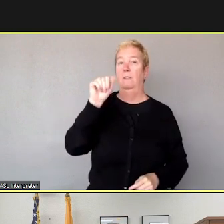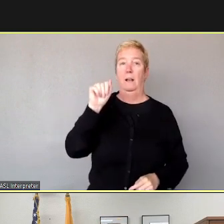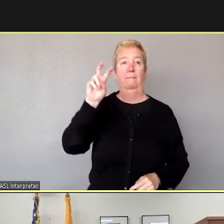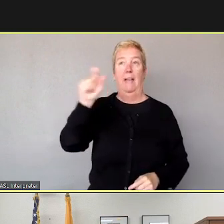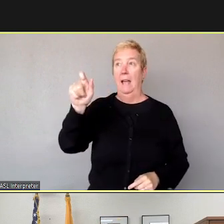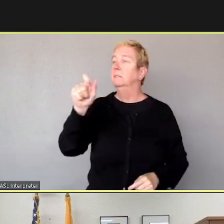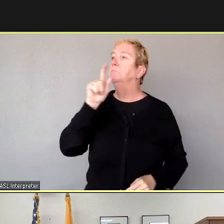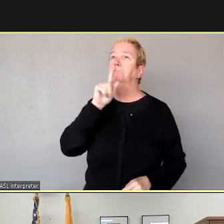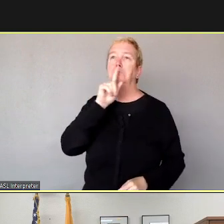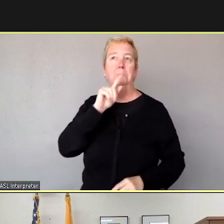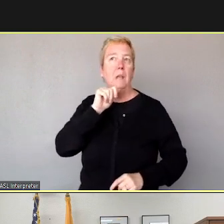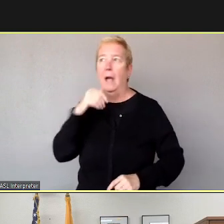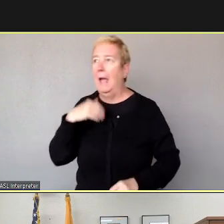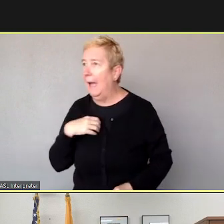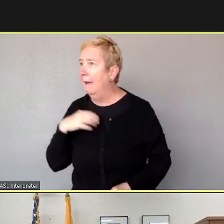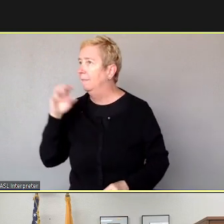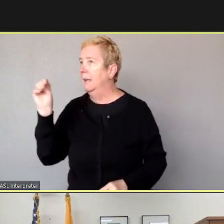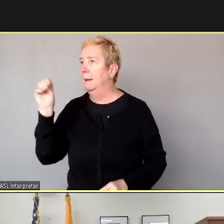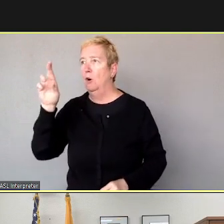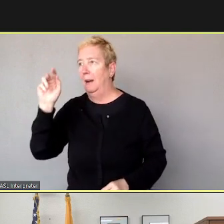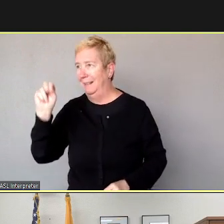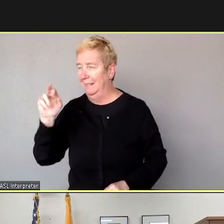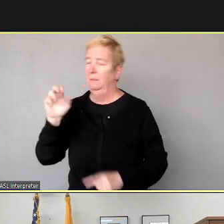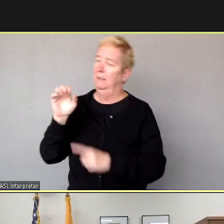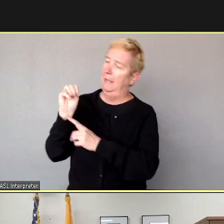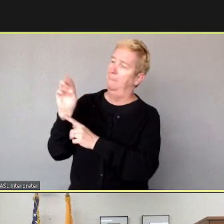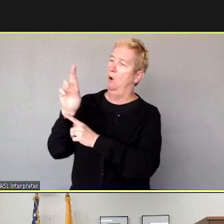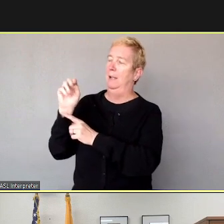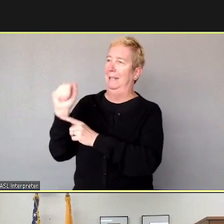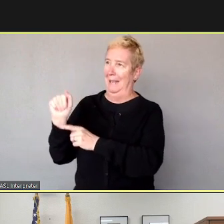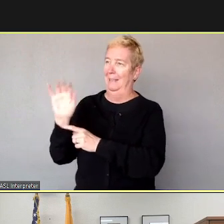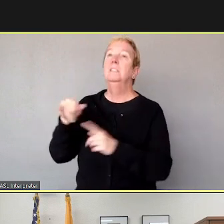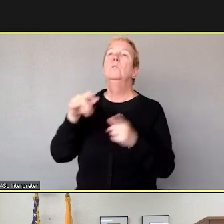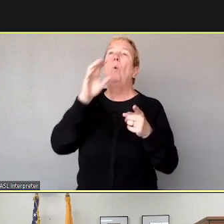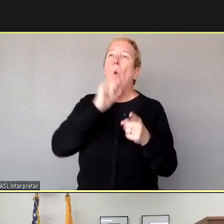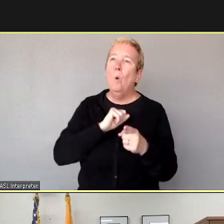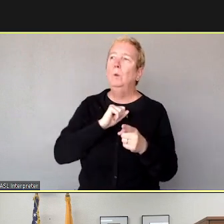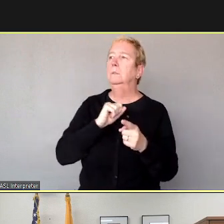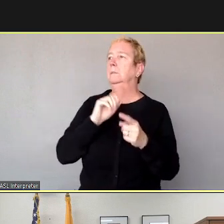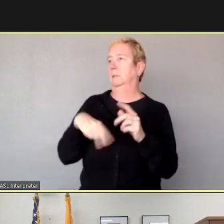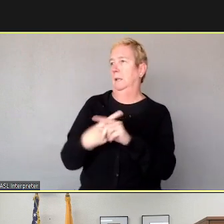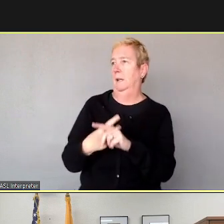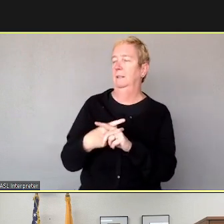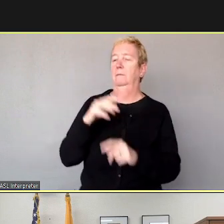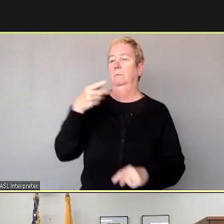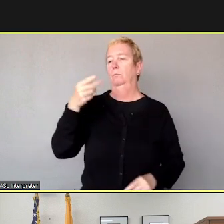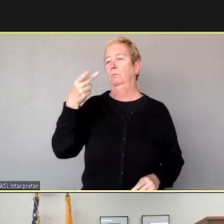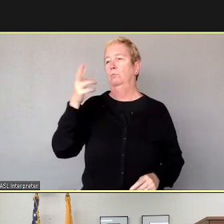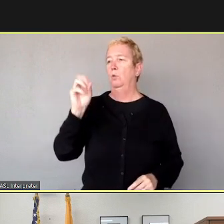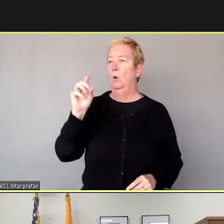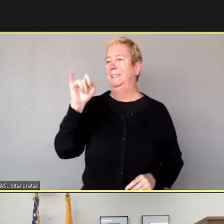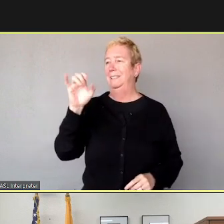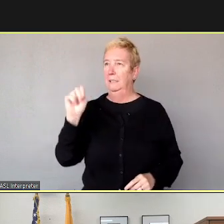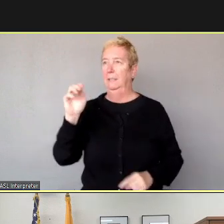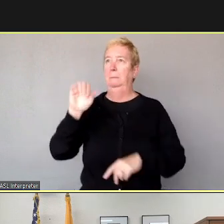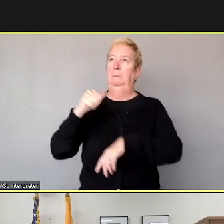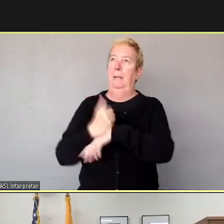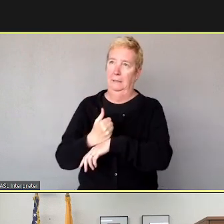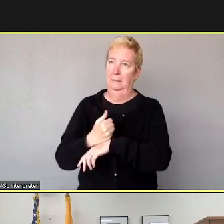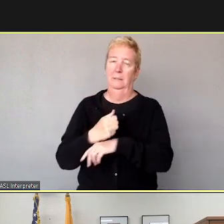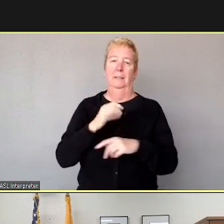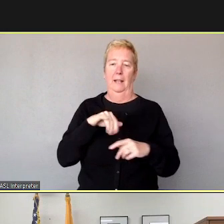those concerns. It's the old school protein-based vaccine. It's antibodies against the